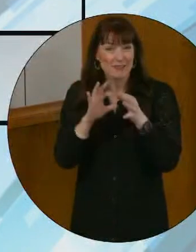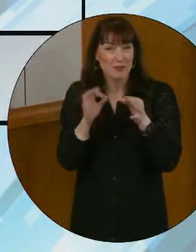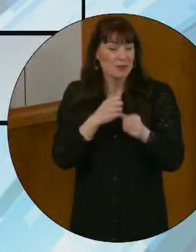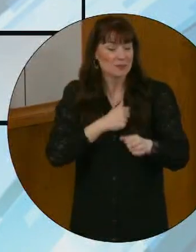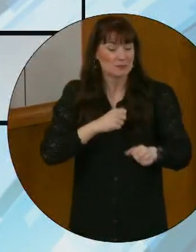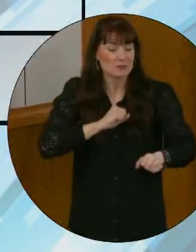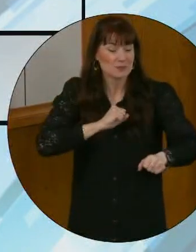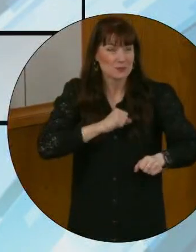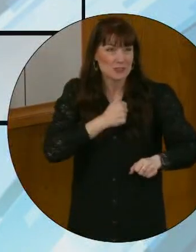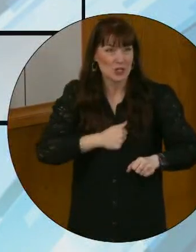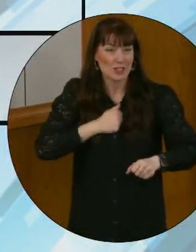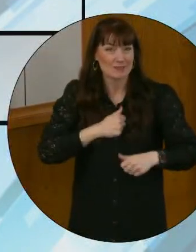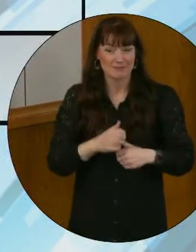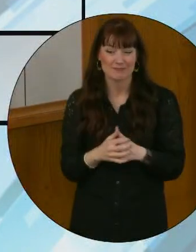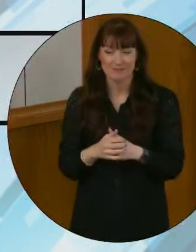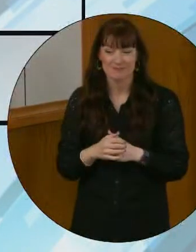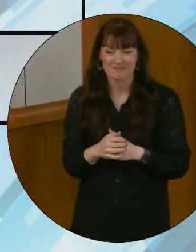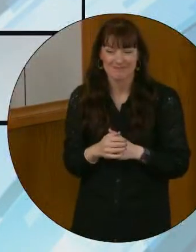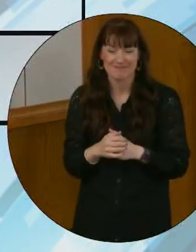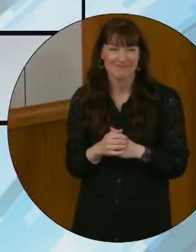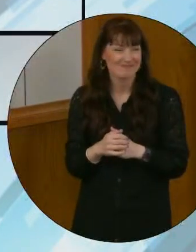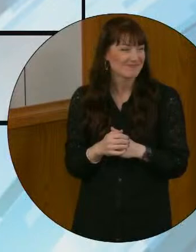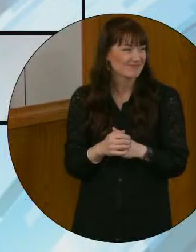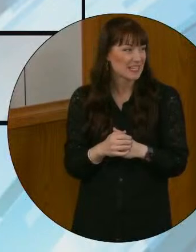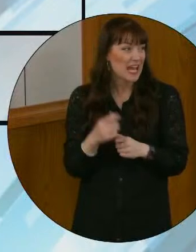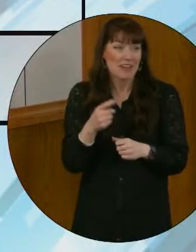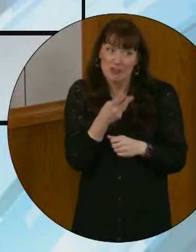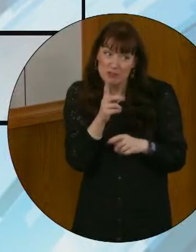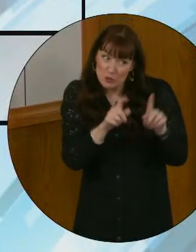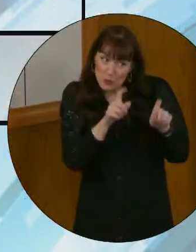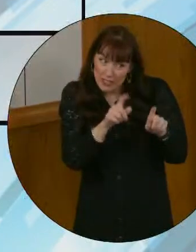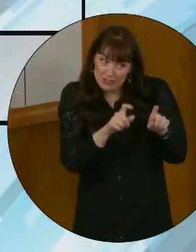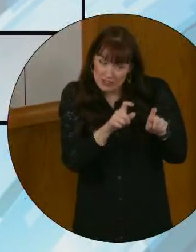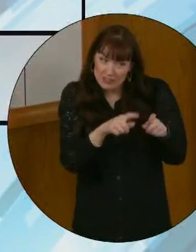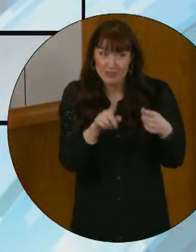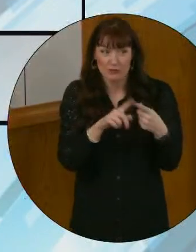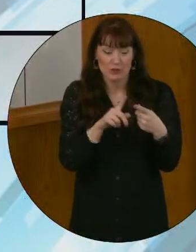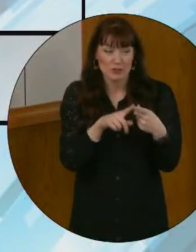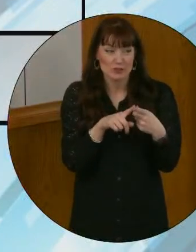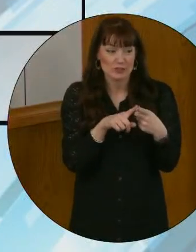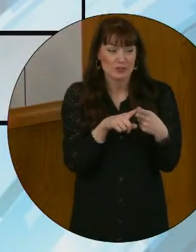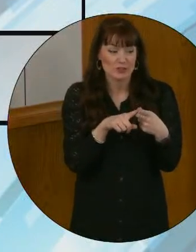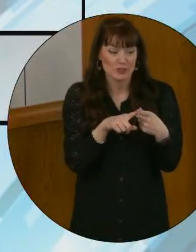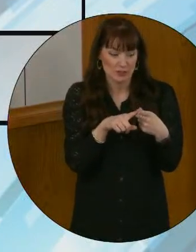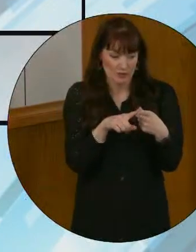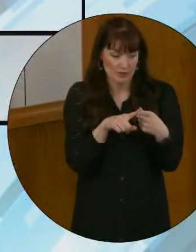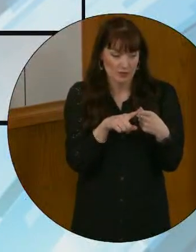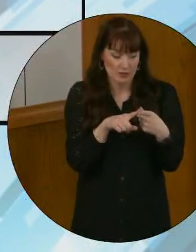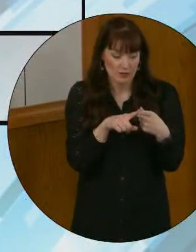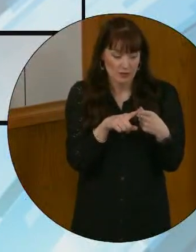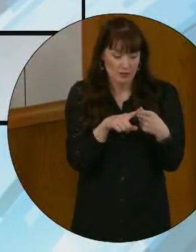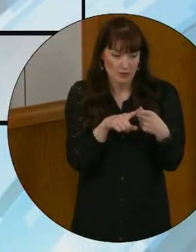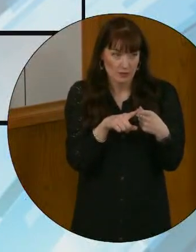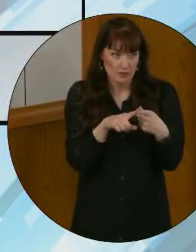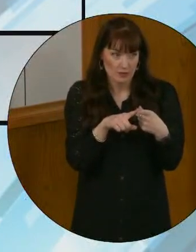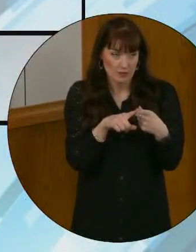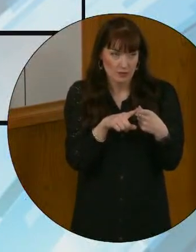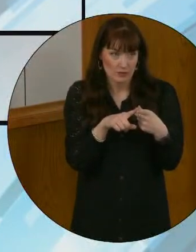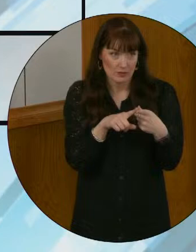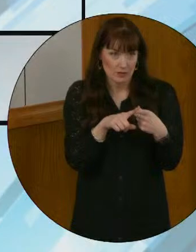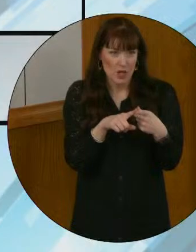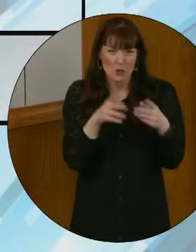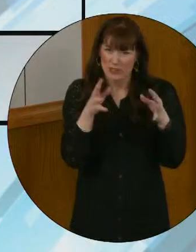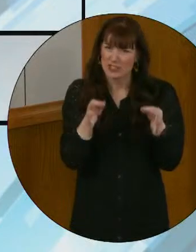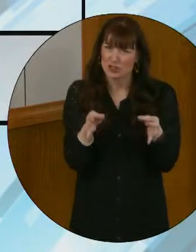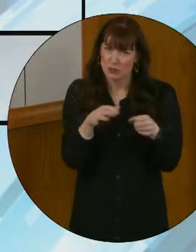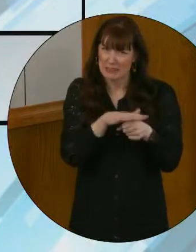Sorry. I have just a couple of questions. First, when we determine sites, I'd